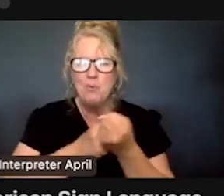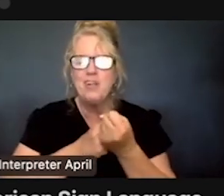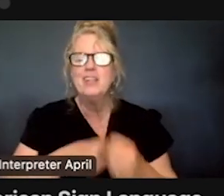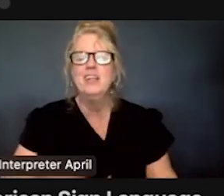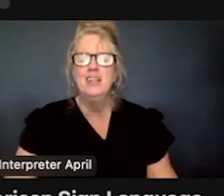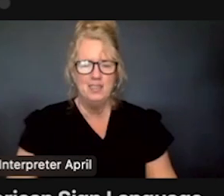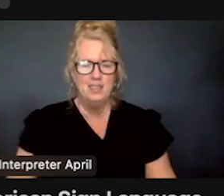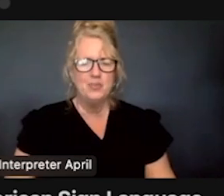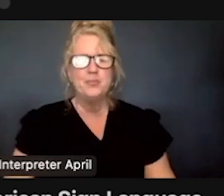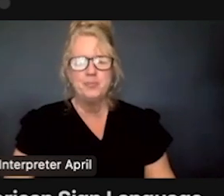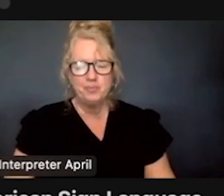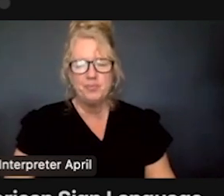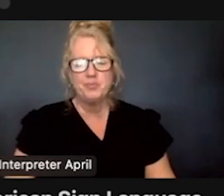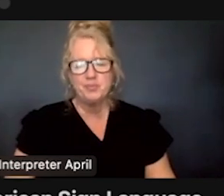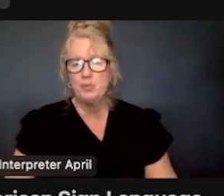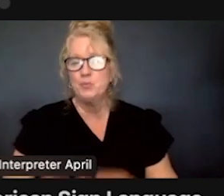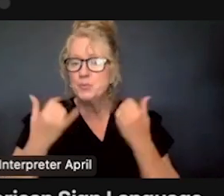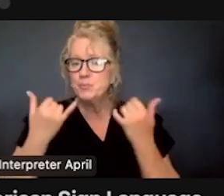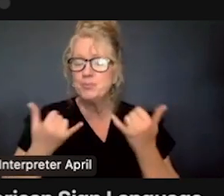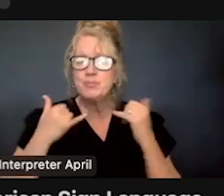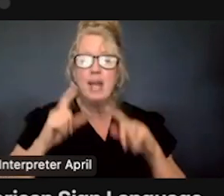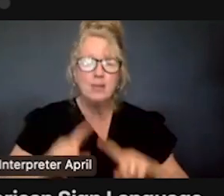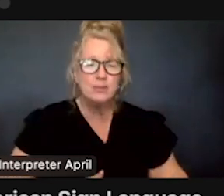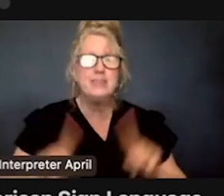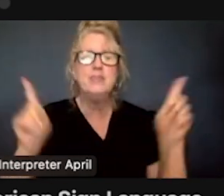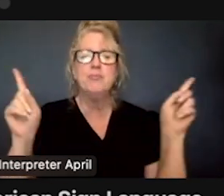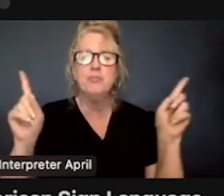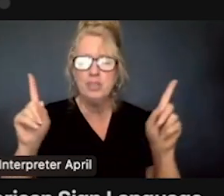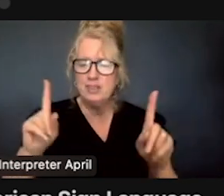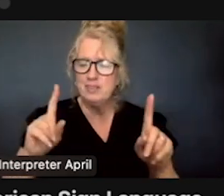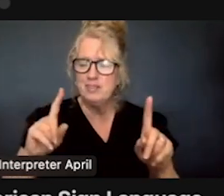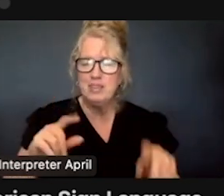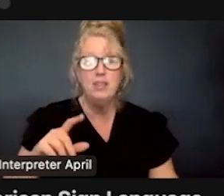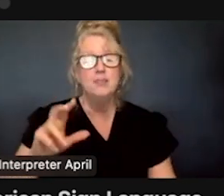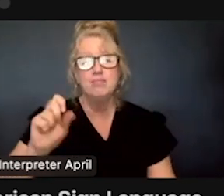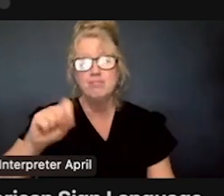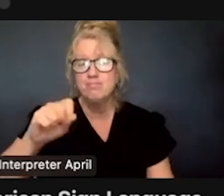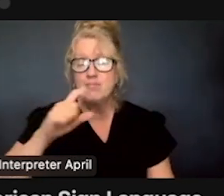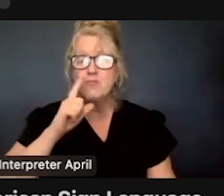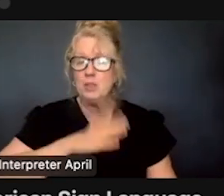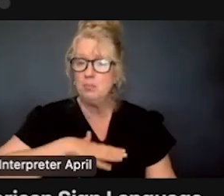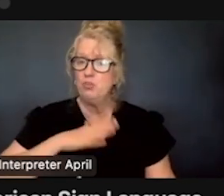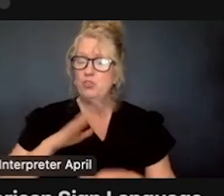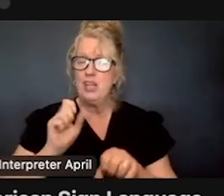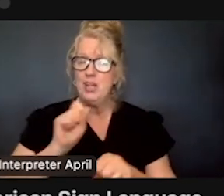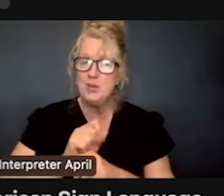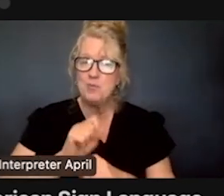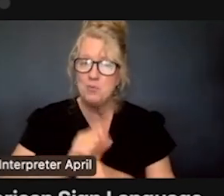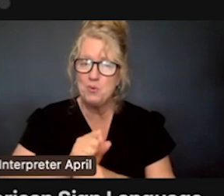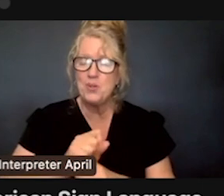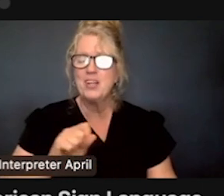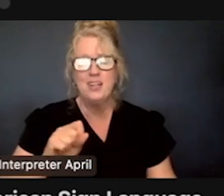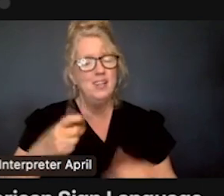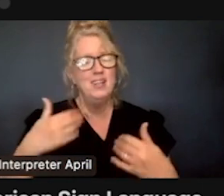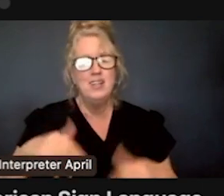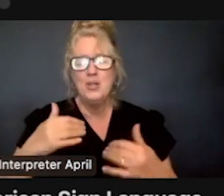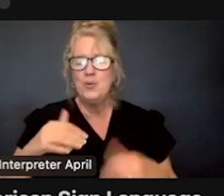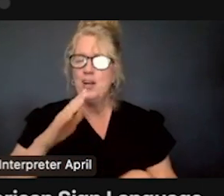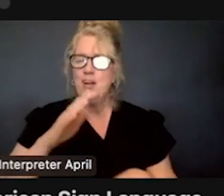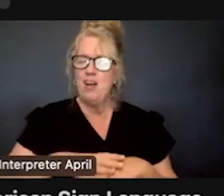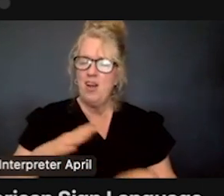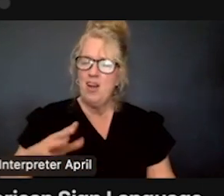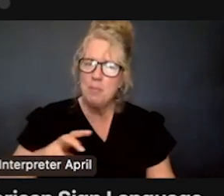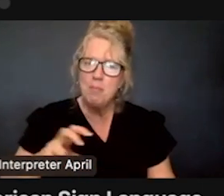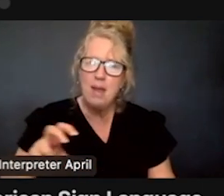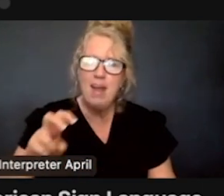in a completely different place. And yes, appreciate we've got work to do, but we're on a path to